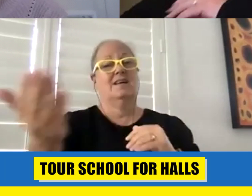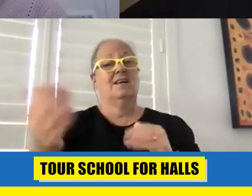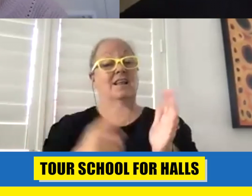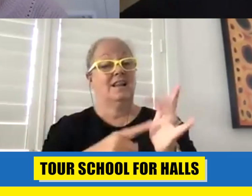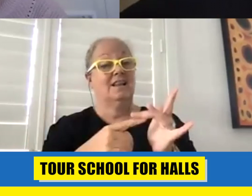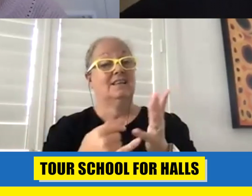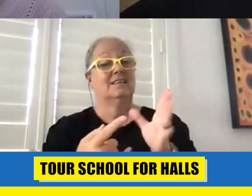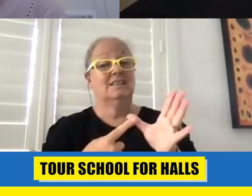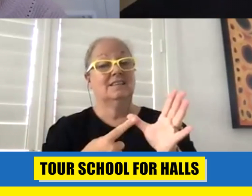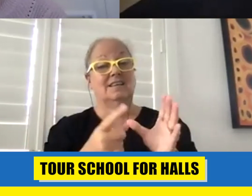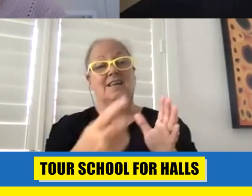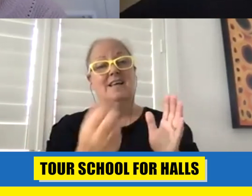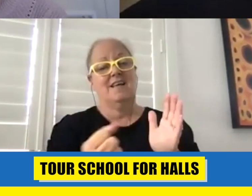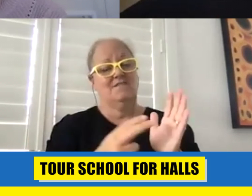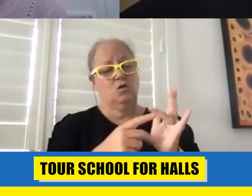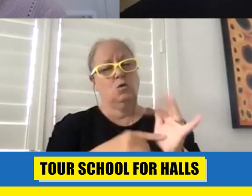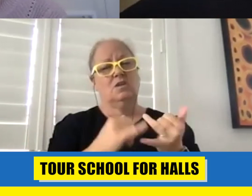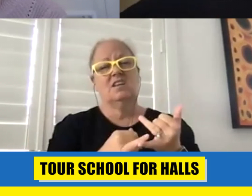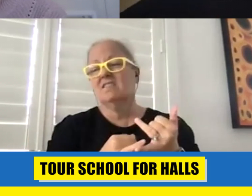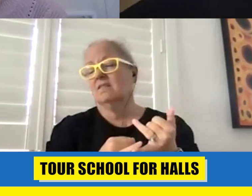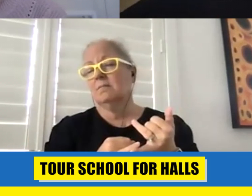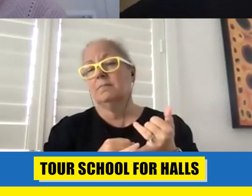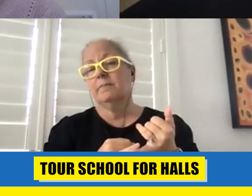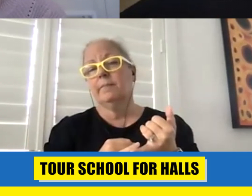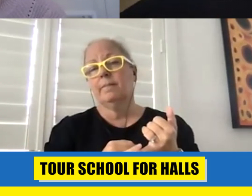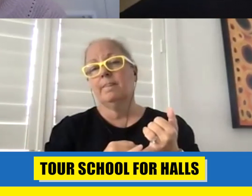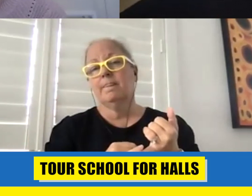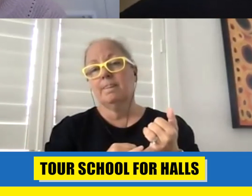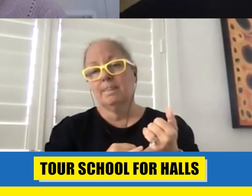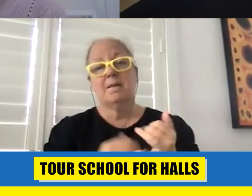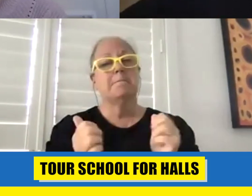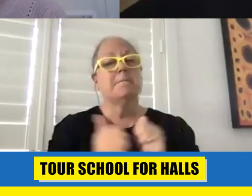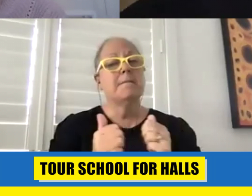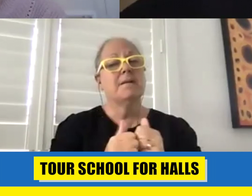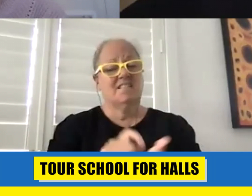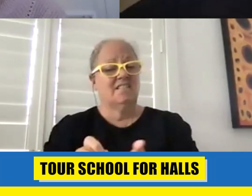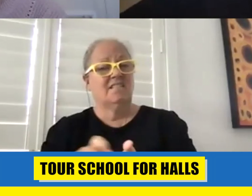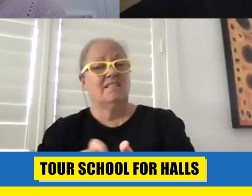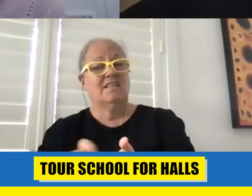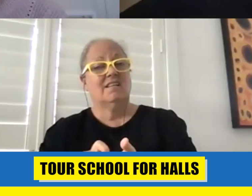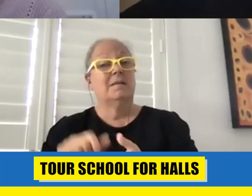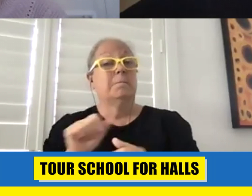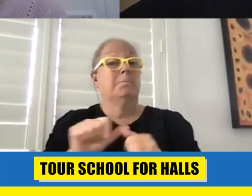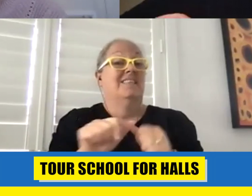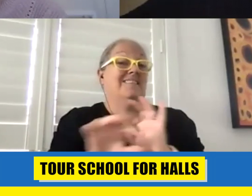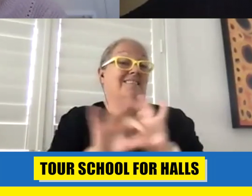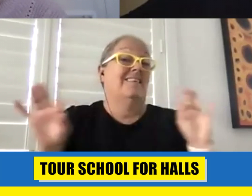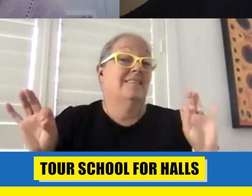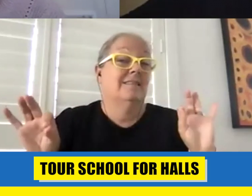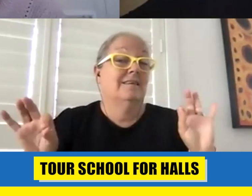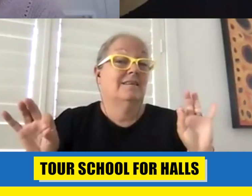know, casual notes on pieces of paper with pencils is better than nothing.